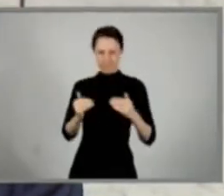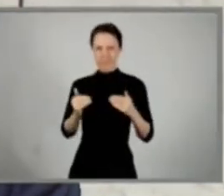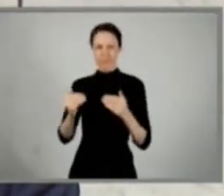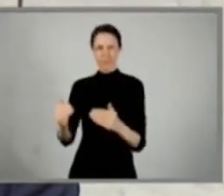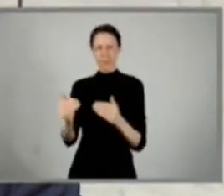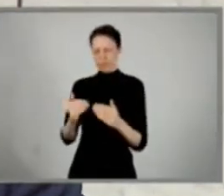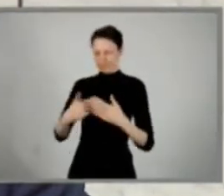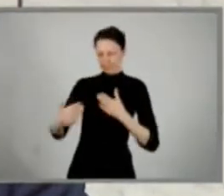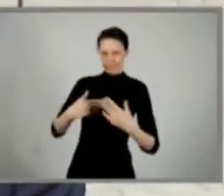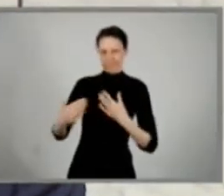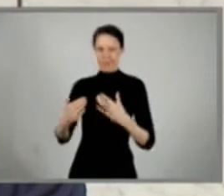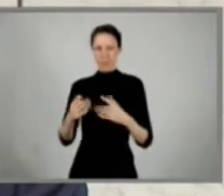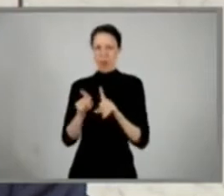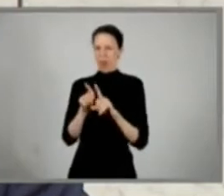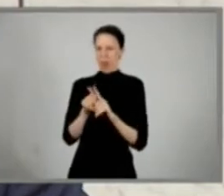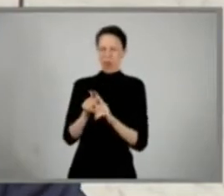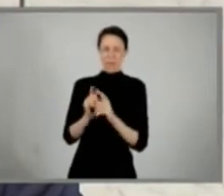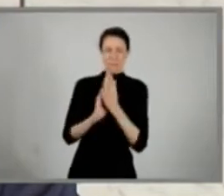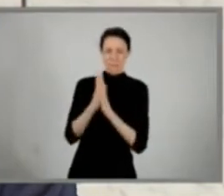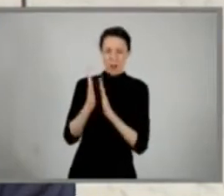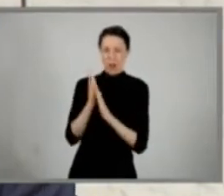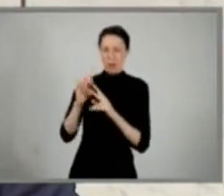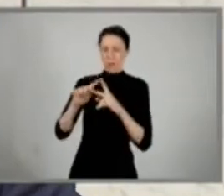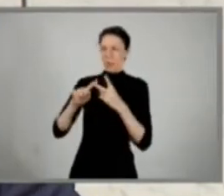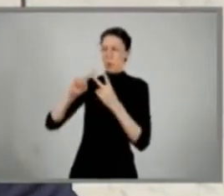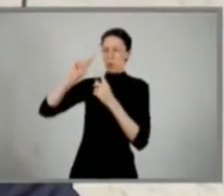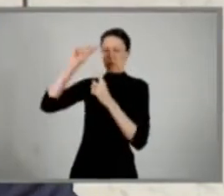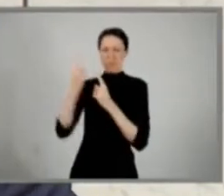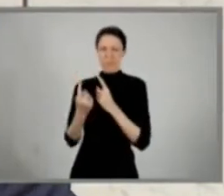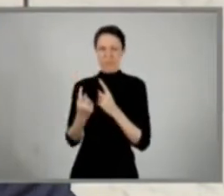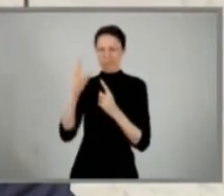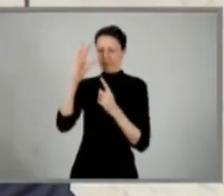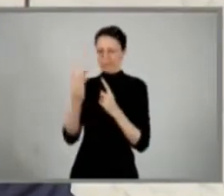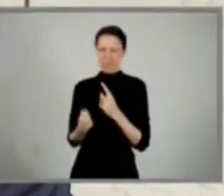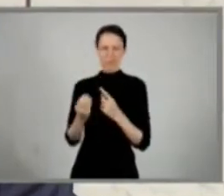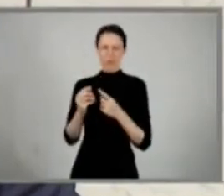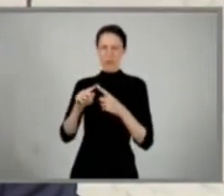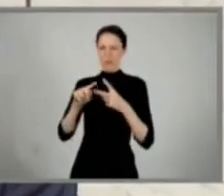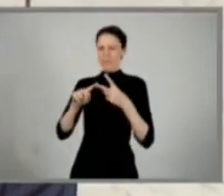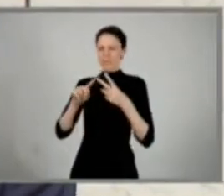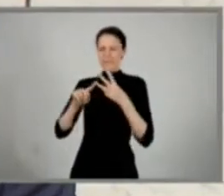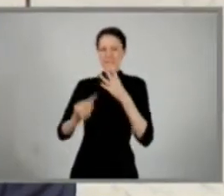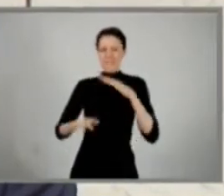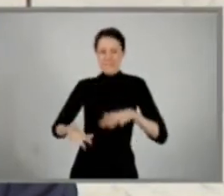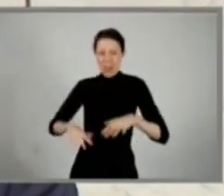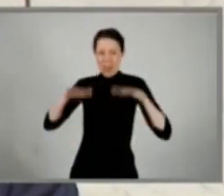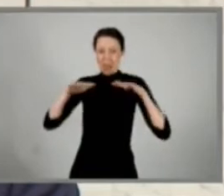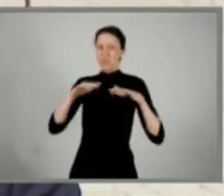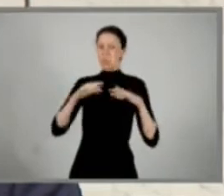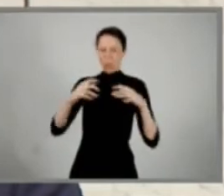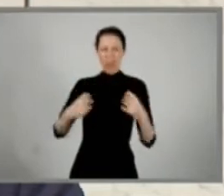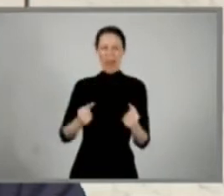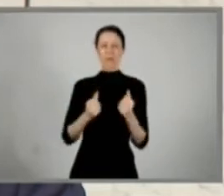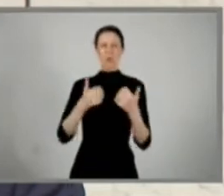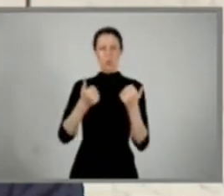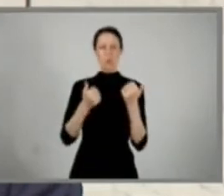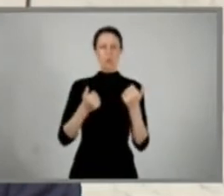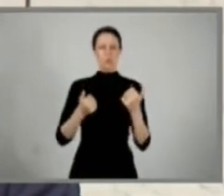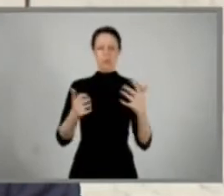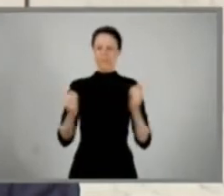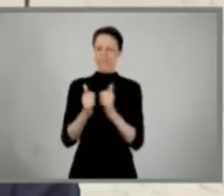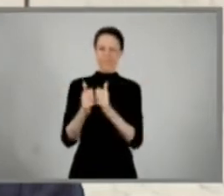the fires or dealing with the cyclones or the floods. There are very good operating arrangements. And the Royal Commission points to how they can be